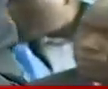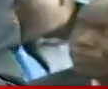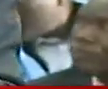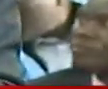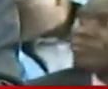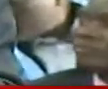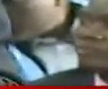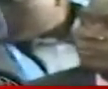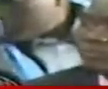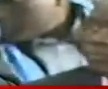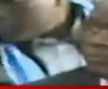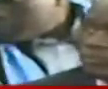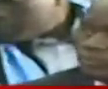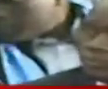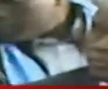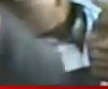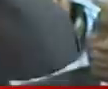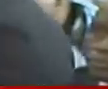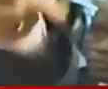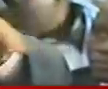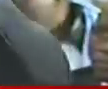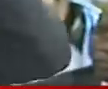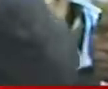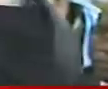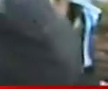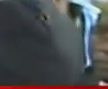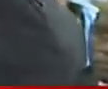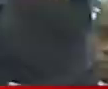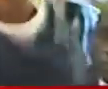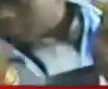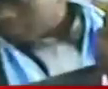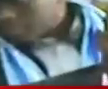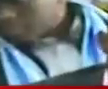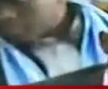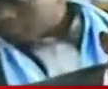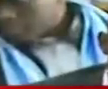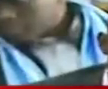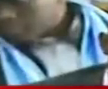2007-2008, maafa yaliyokumba nchi hii, kutoelewana ambako